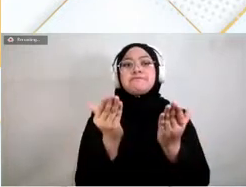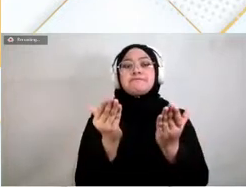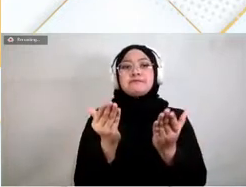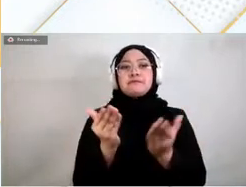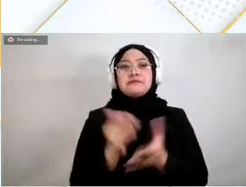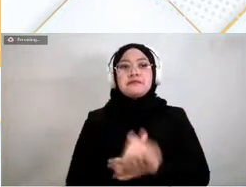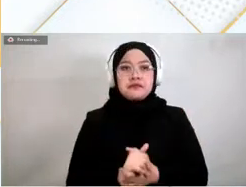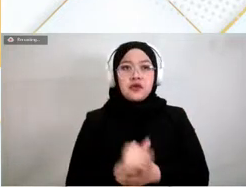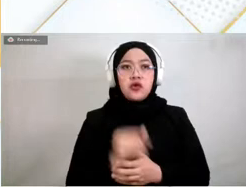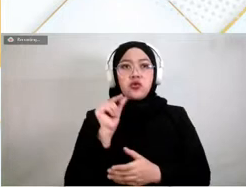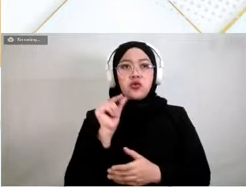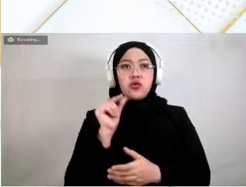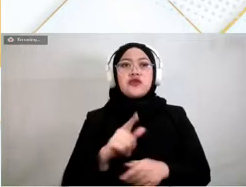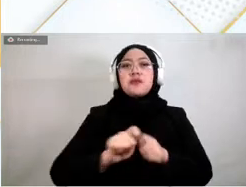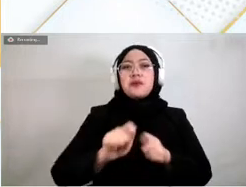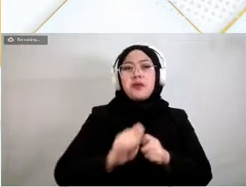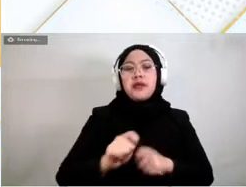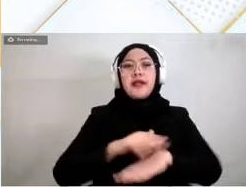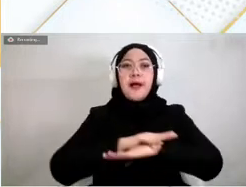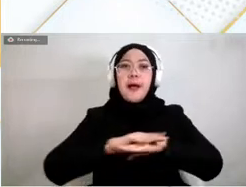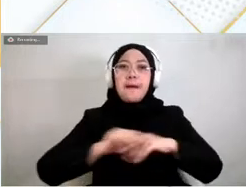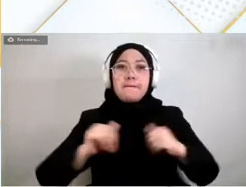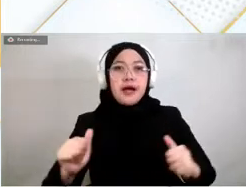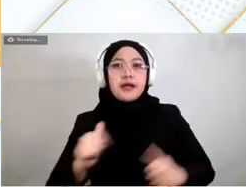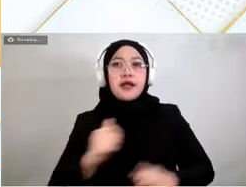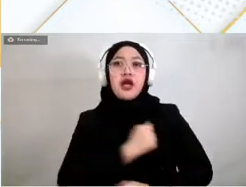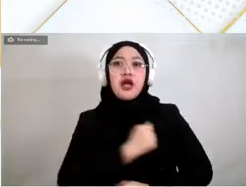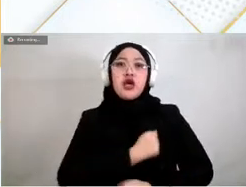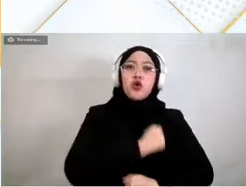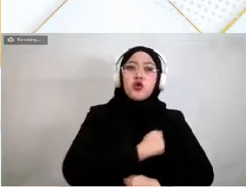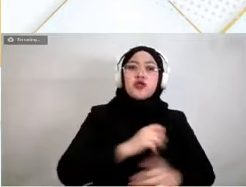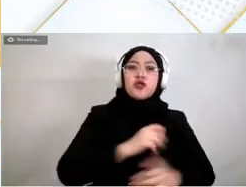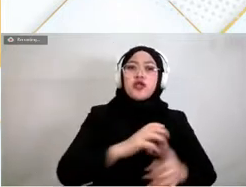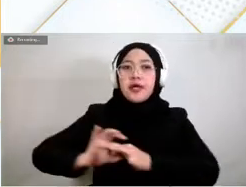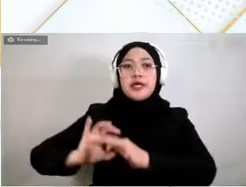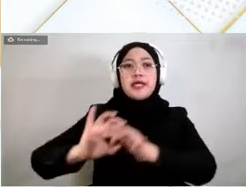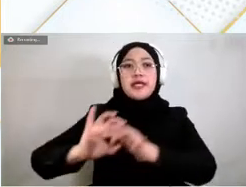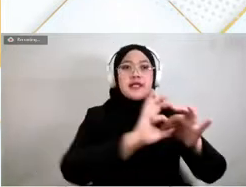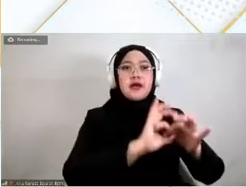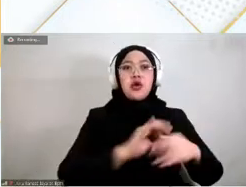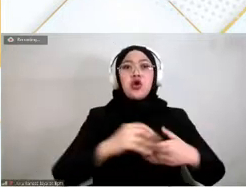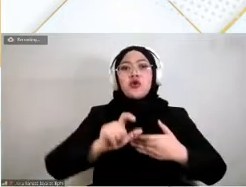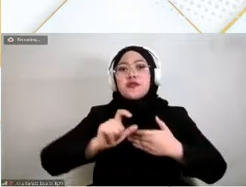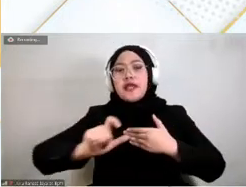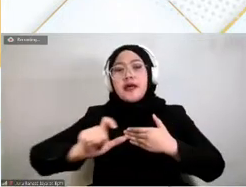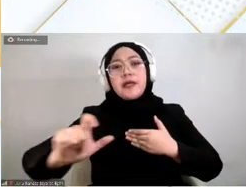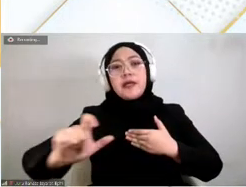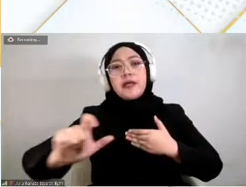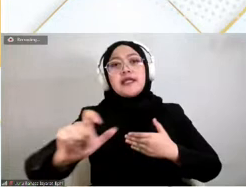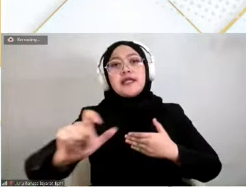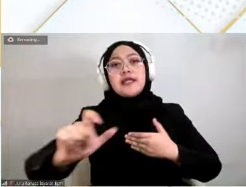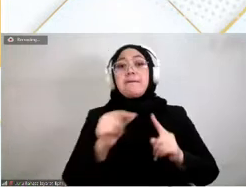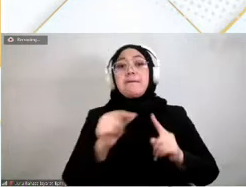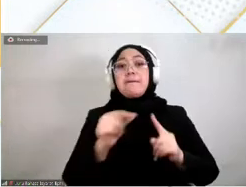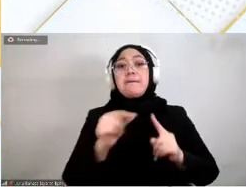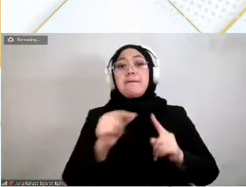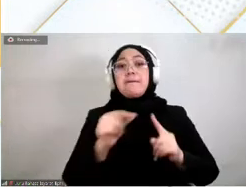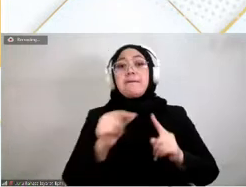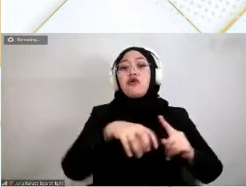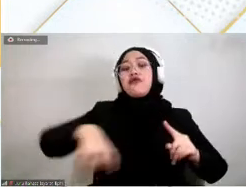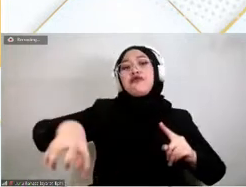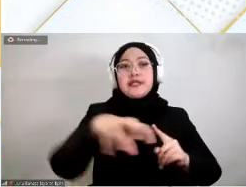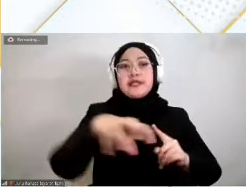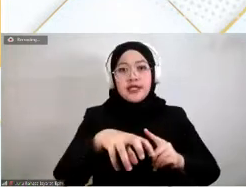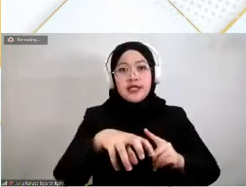measures to maintain security, social harmony, and stability in the two provinces in line with the value